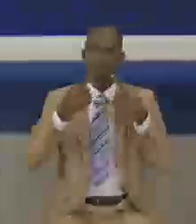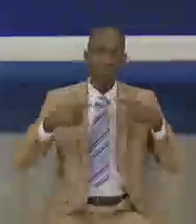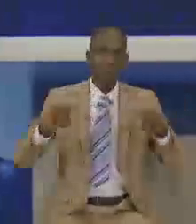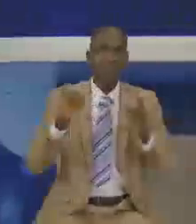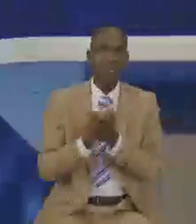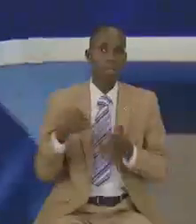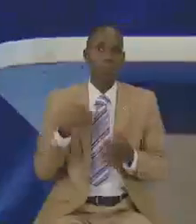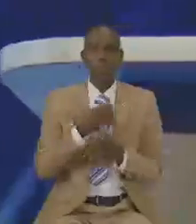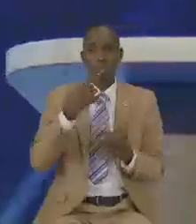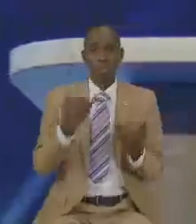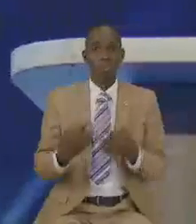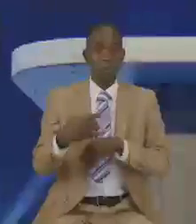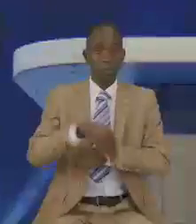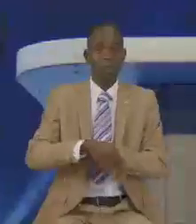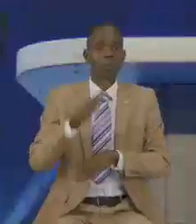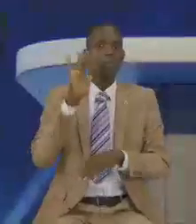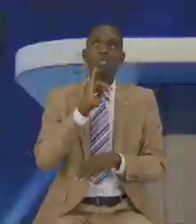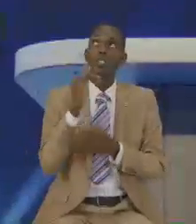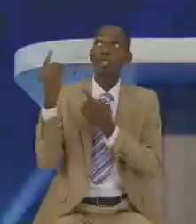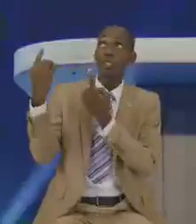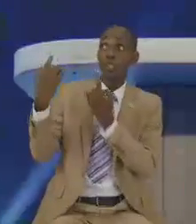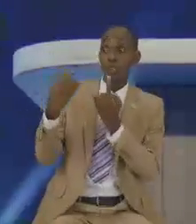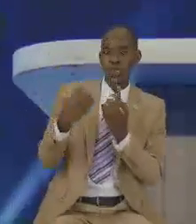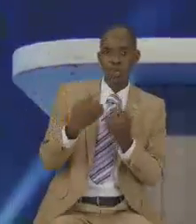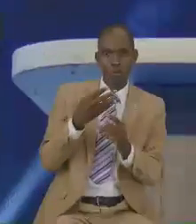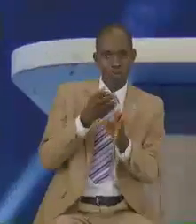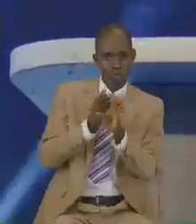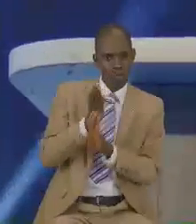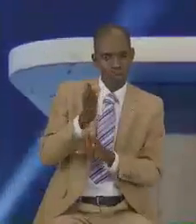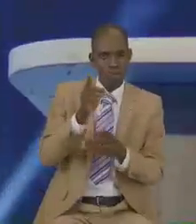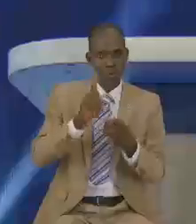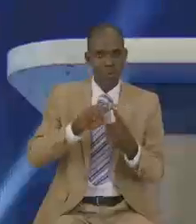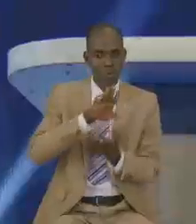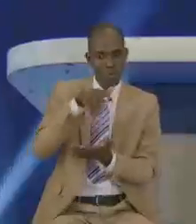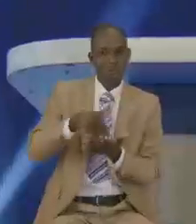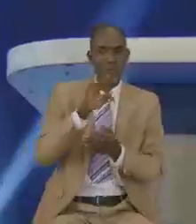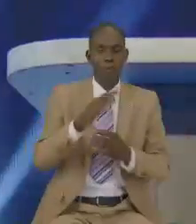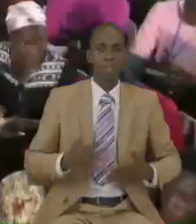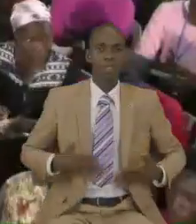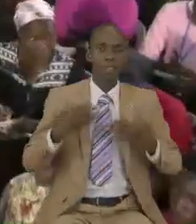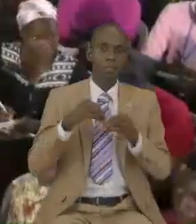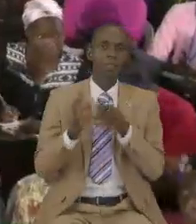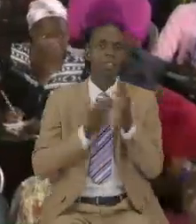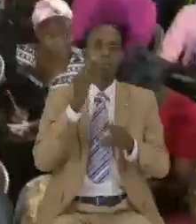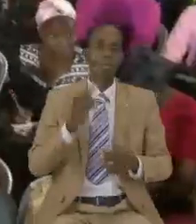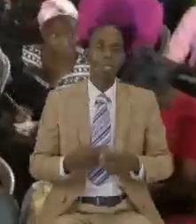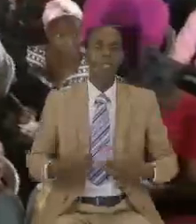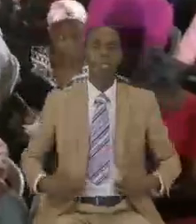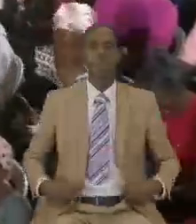today is coming right there to the center of your life in Jesus'